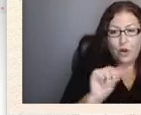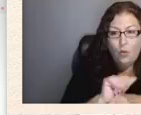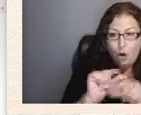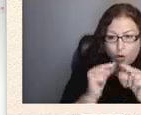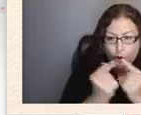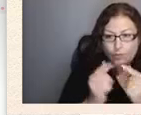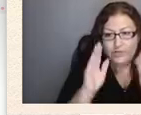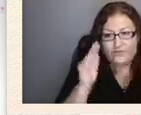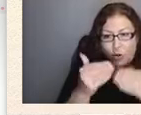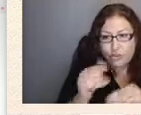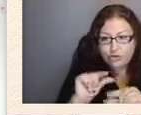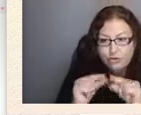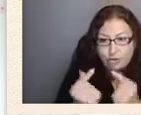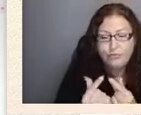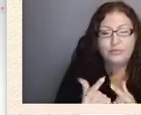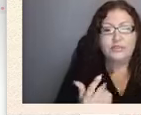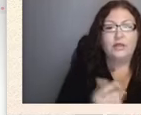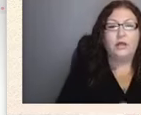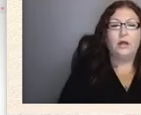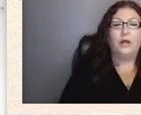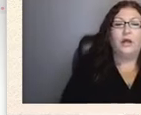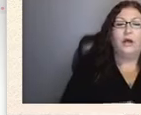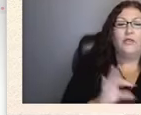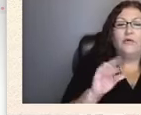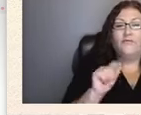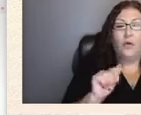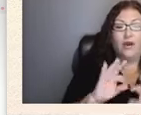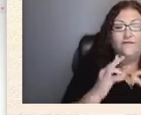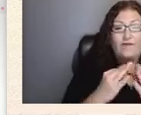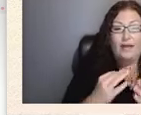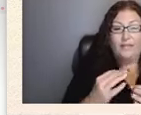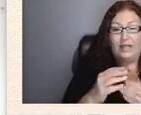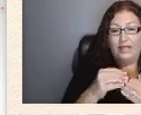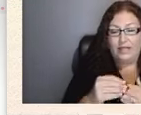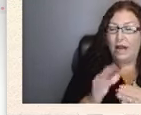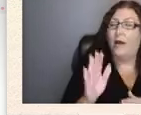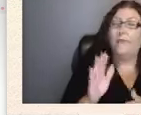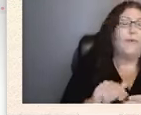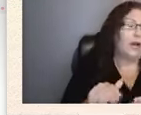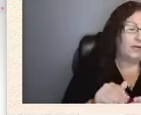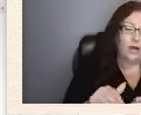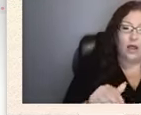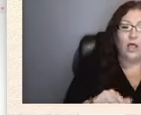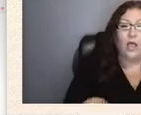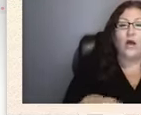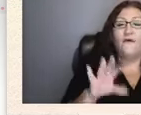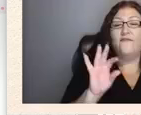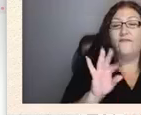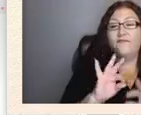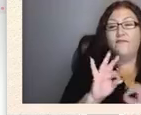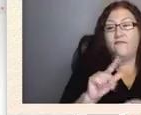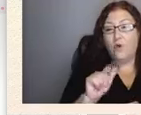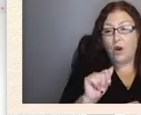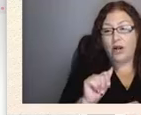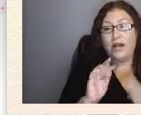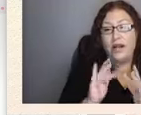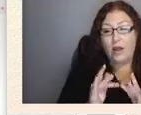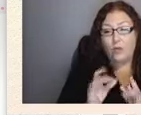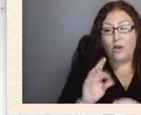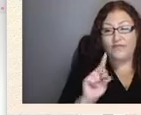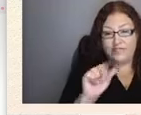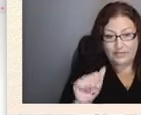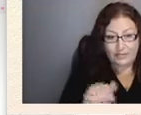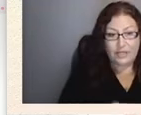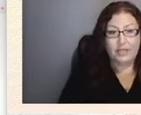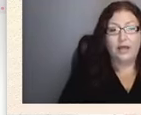groups. The Florida Family Leader, the Florida Network on Disability, of course, is the Family Voices